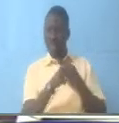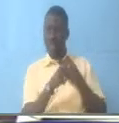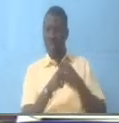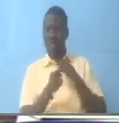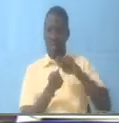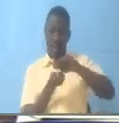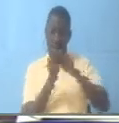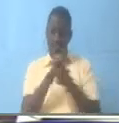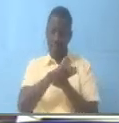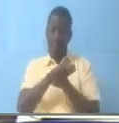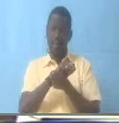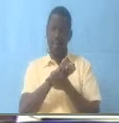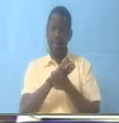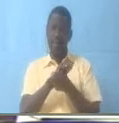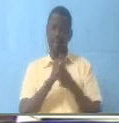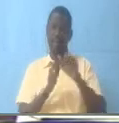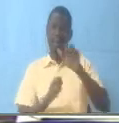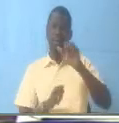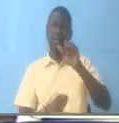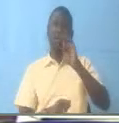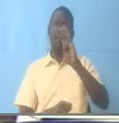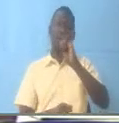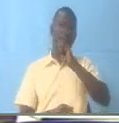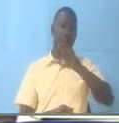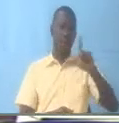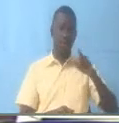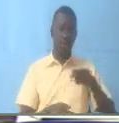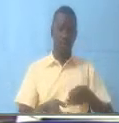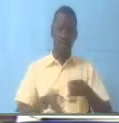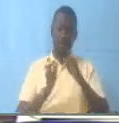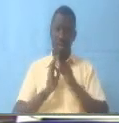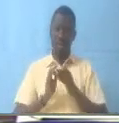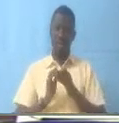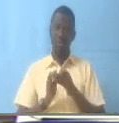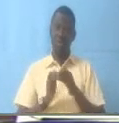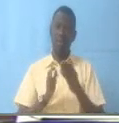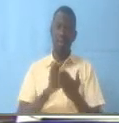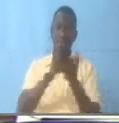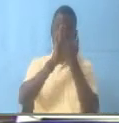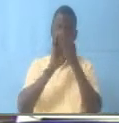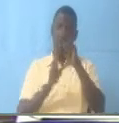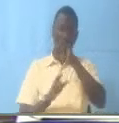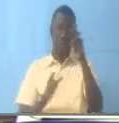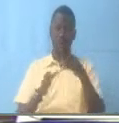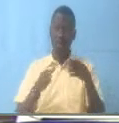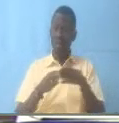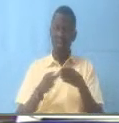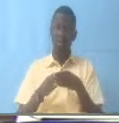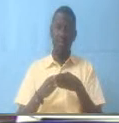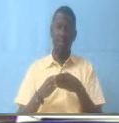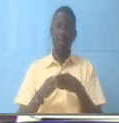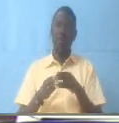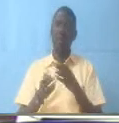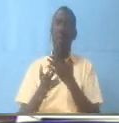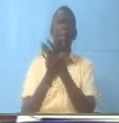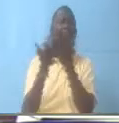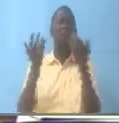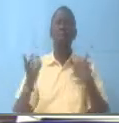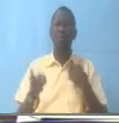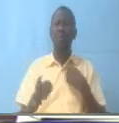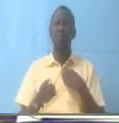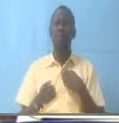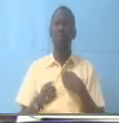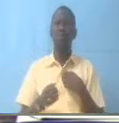the National Assembly, there was a lot of outcry from the civil society and human rights defenders as